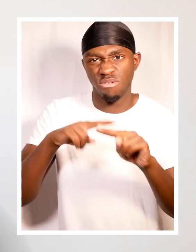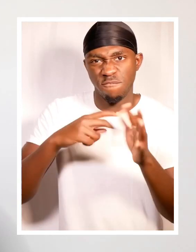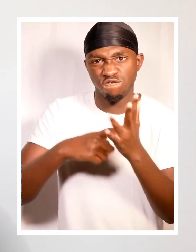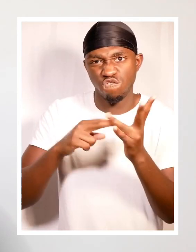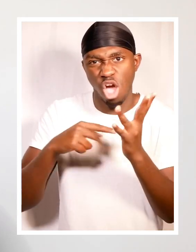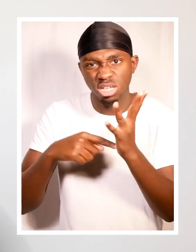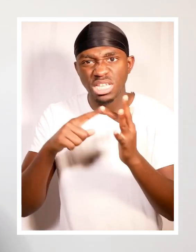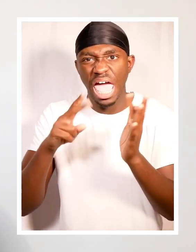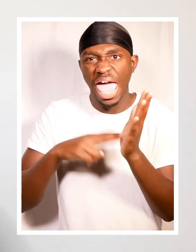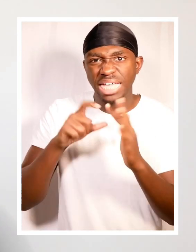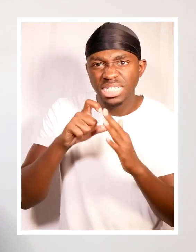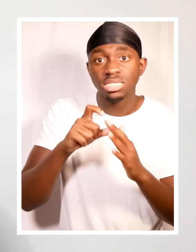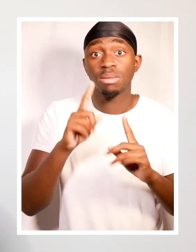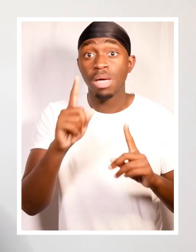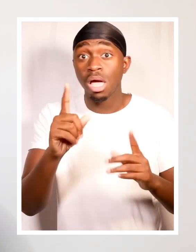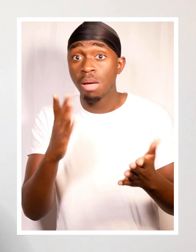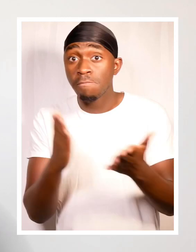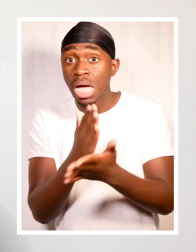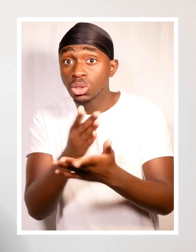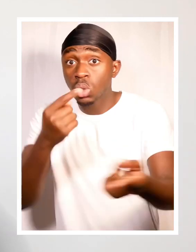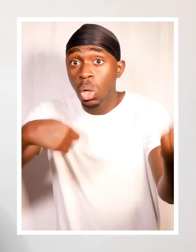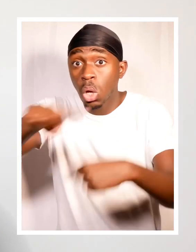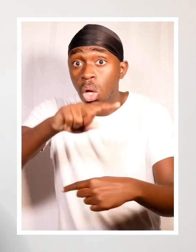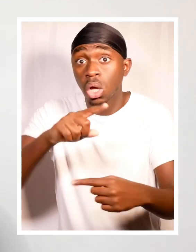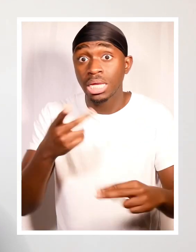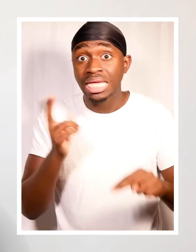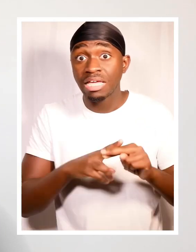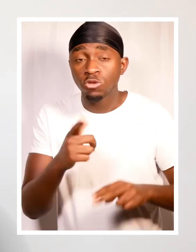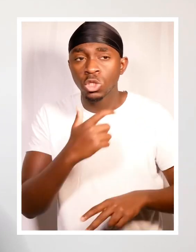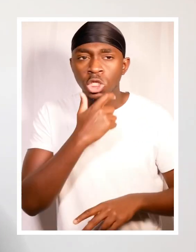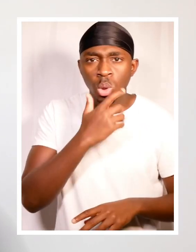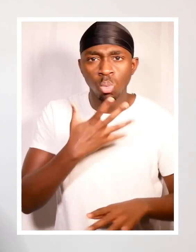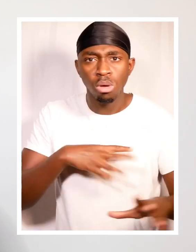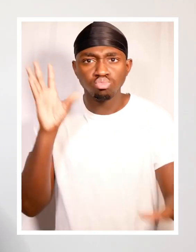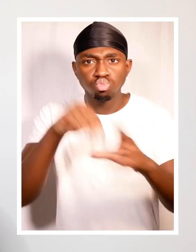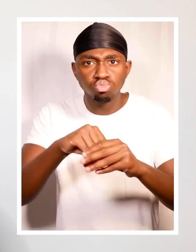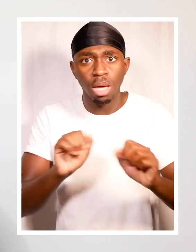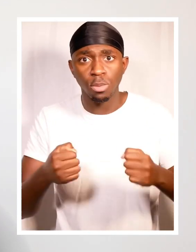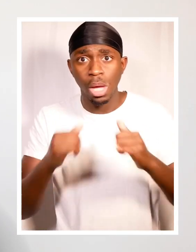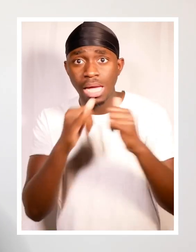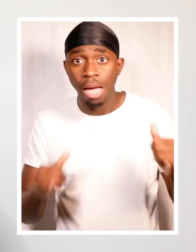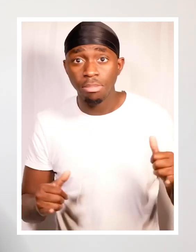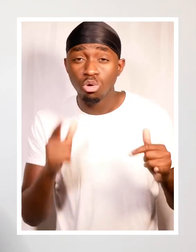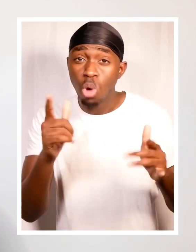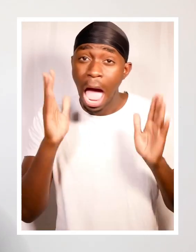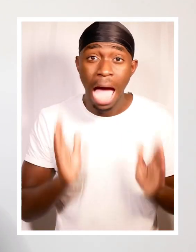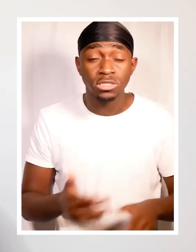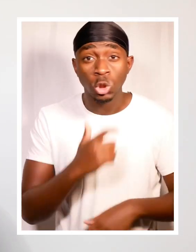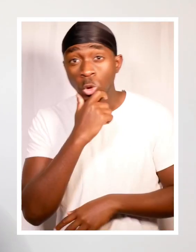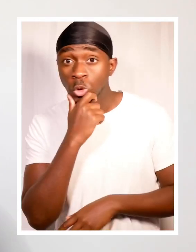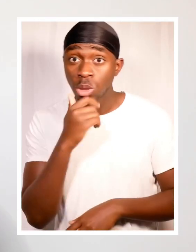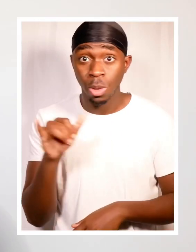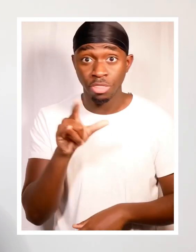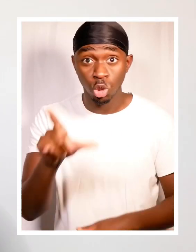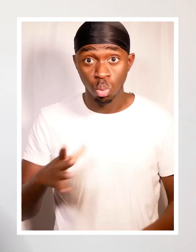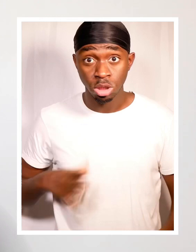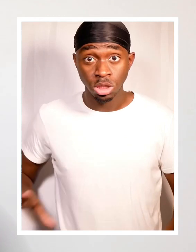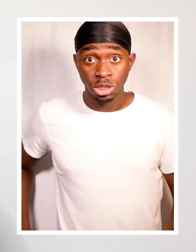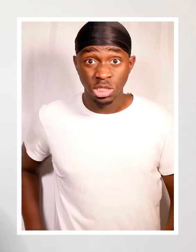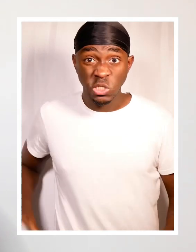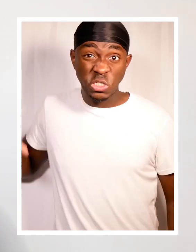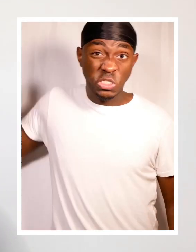it specifically clear that this boot camp is very specialized more often than not